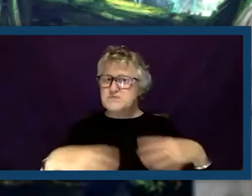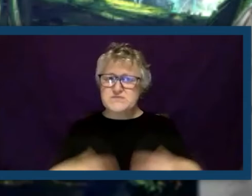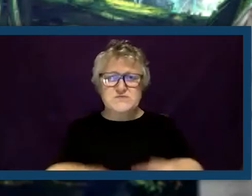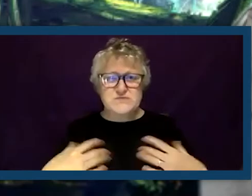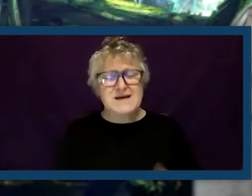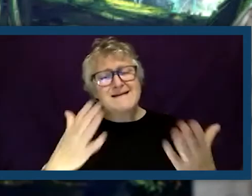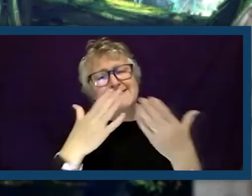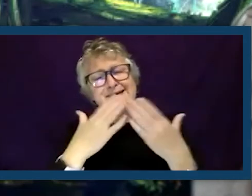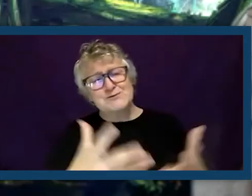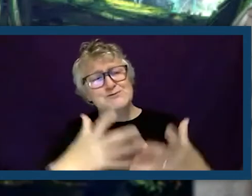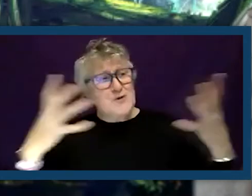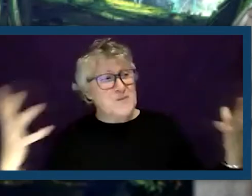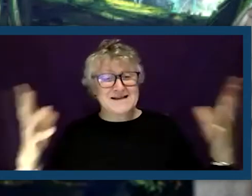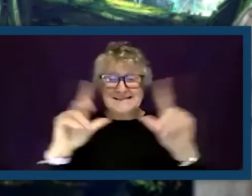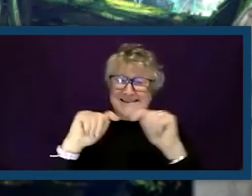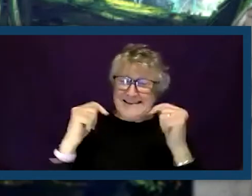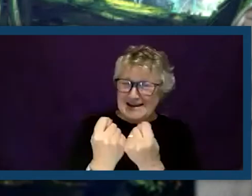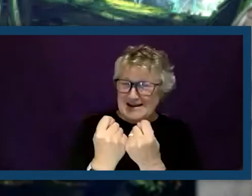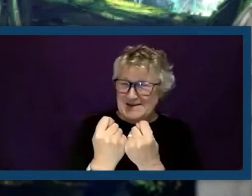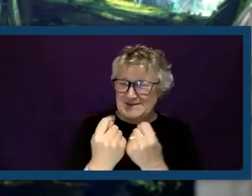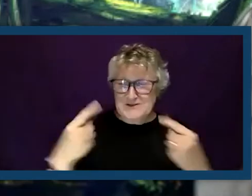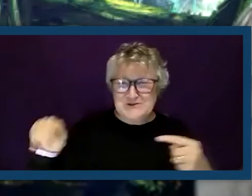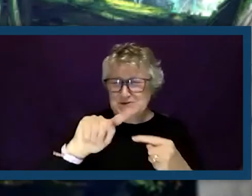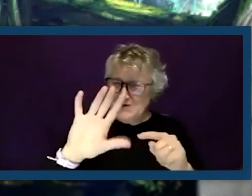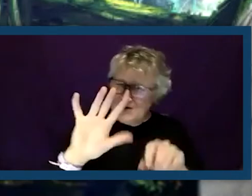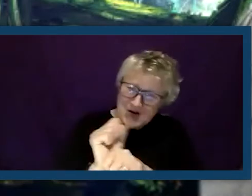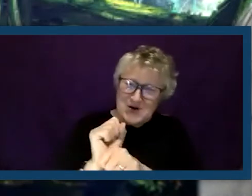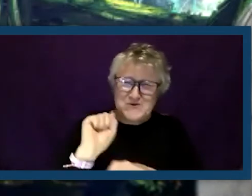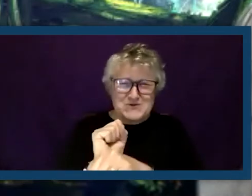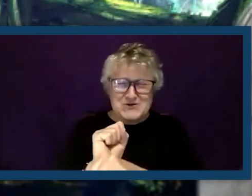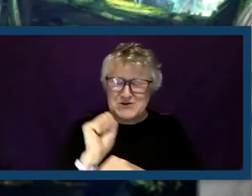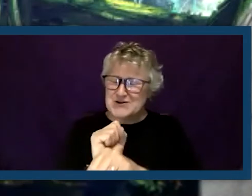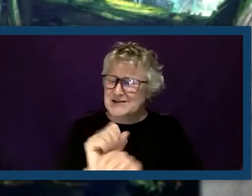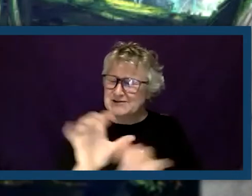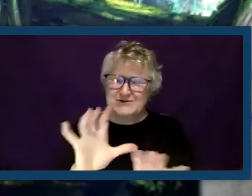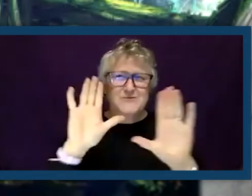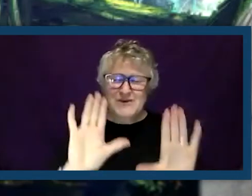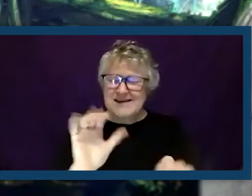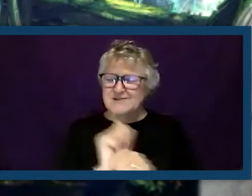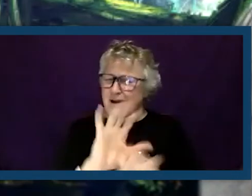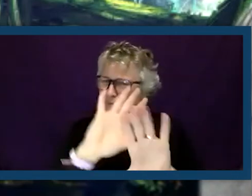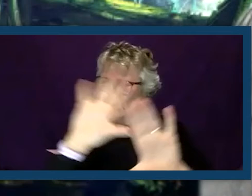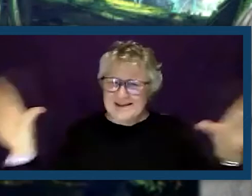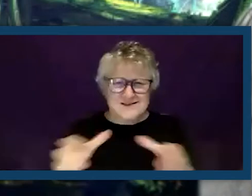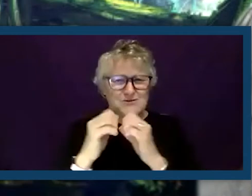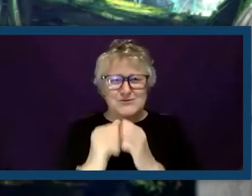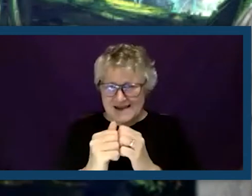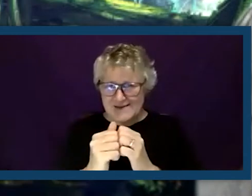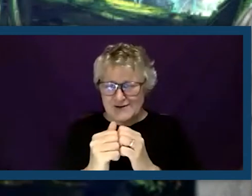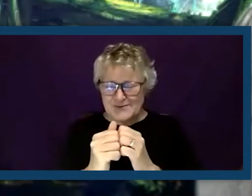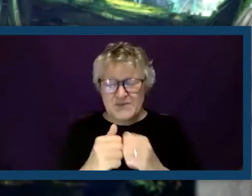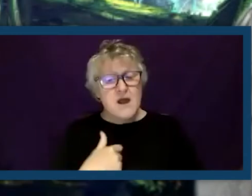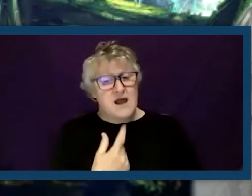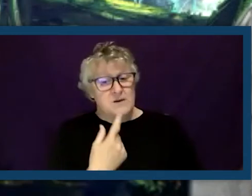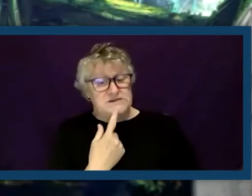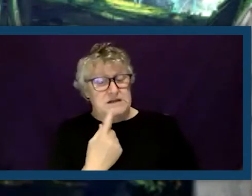so much, team, for doing such a good job in putting this together. I would say my only thing